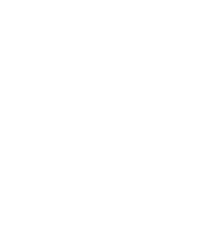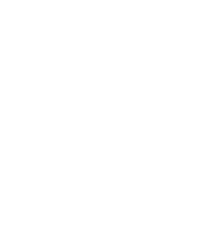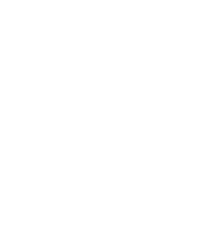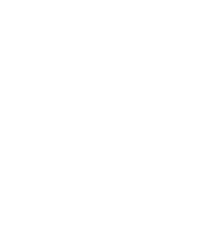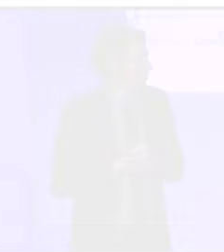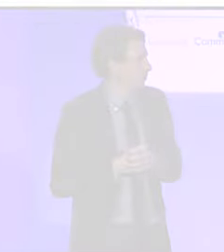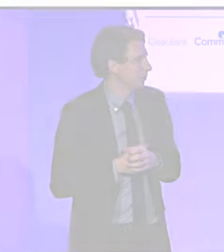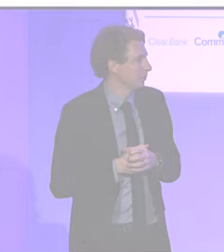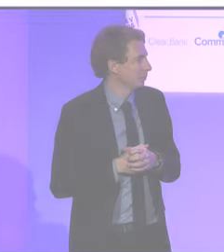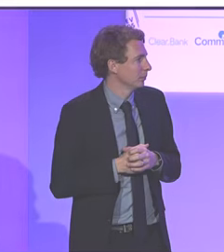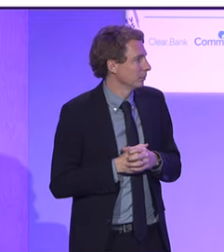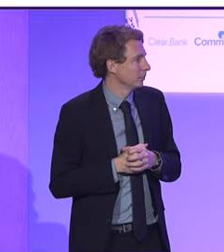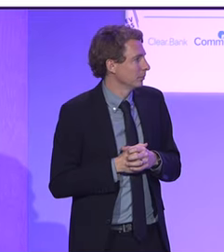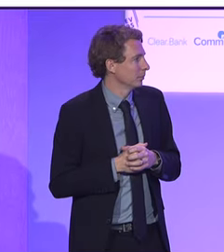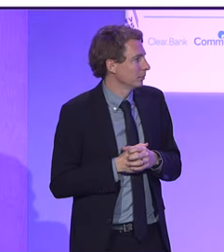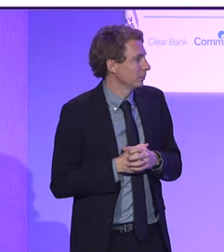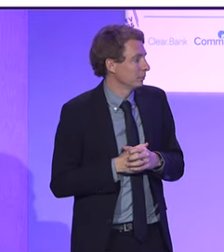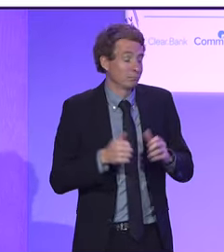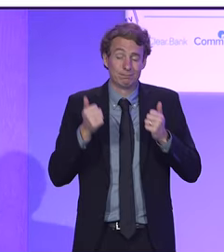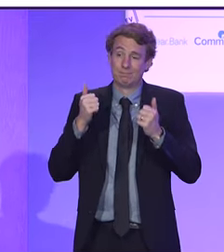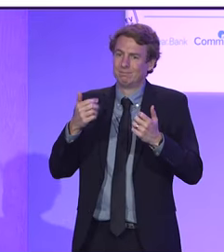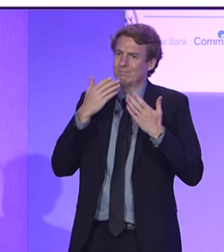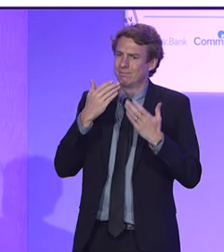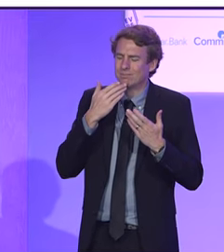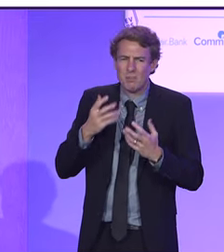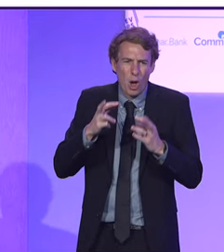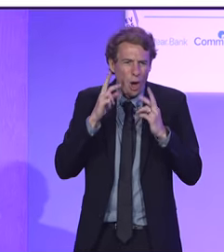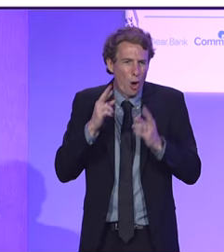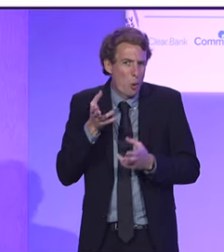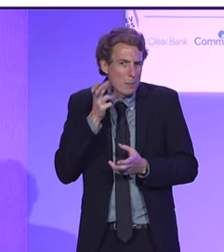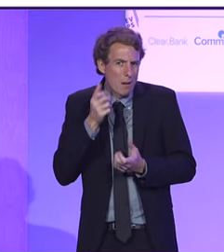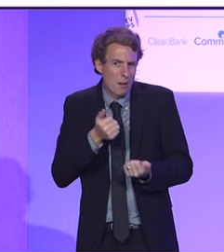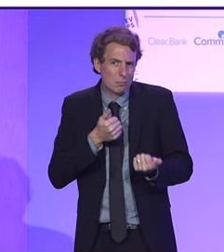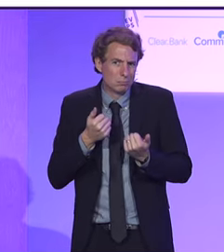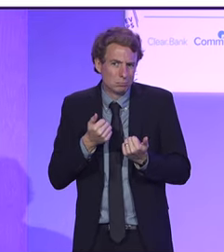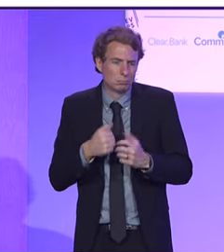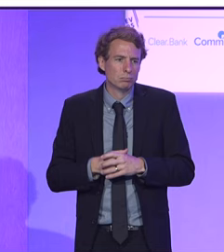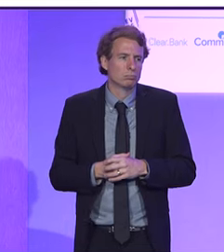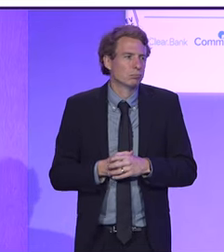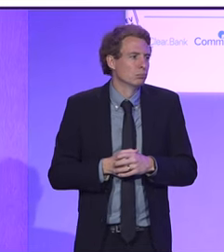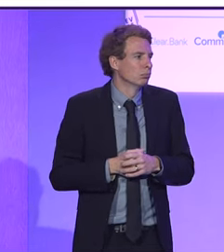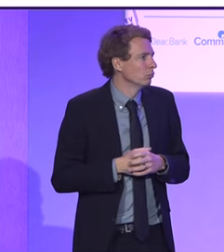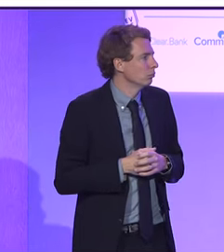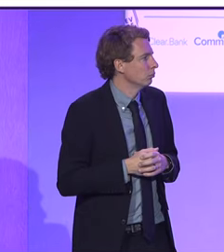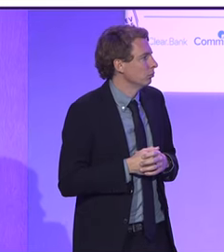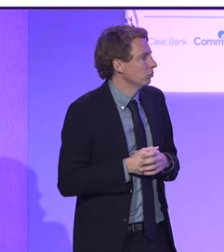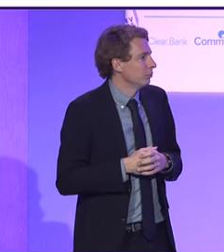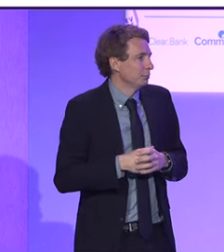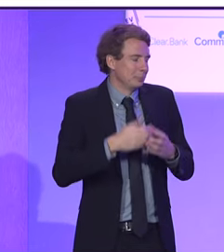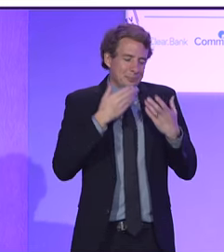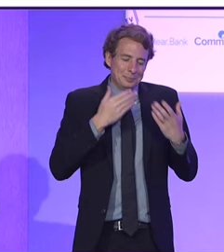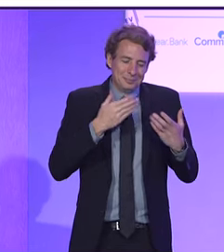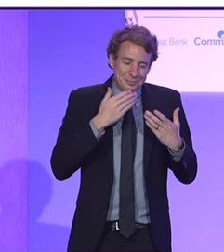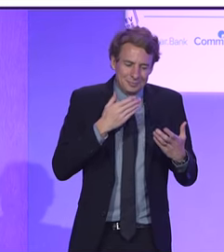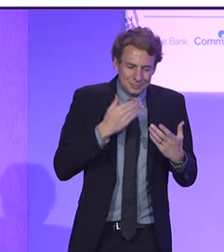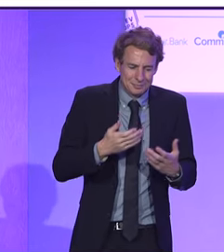right. Okay, thanks everyone. I hope you can hear me all right. Yeah, sounds good. So thanks so much, Hannah, for